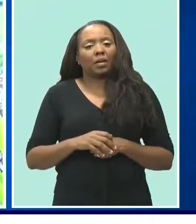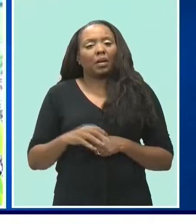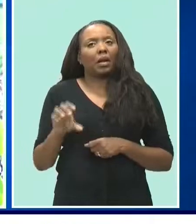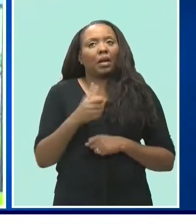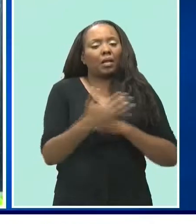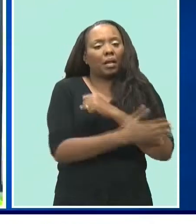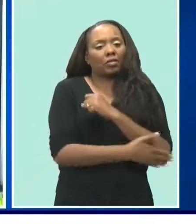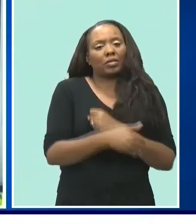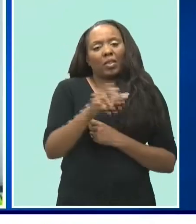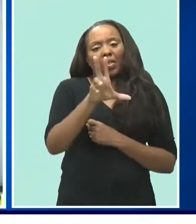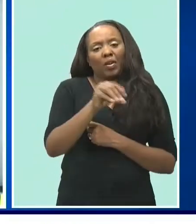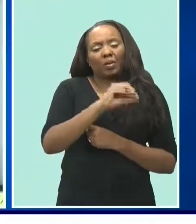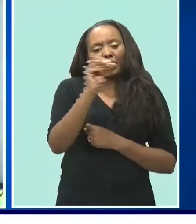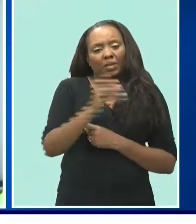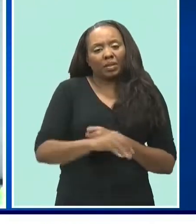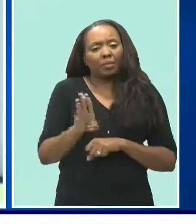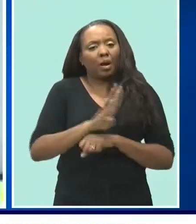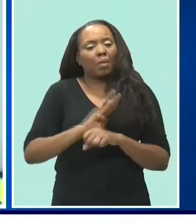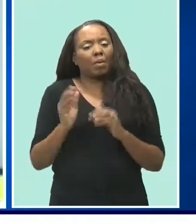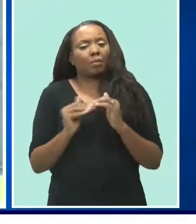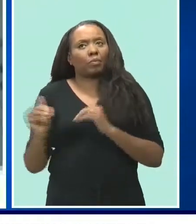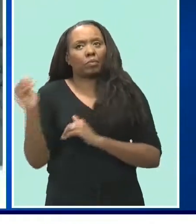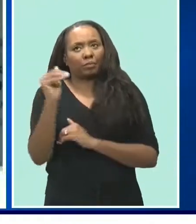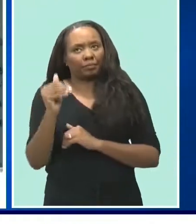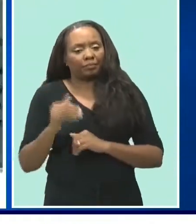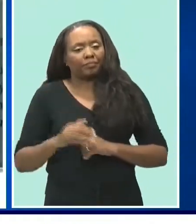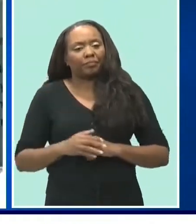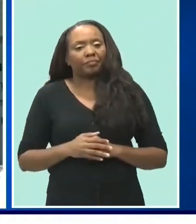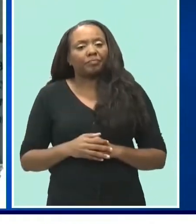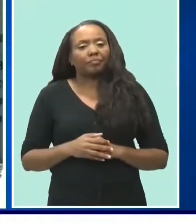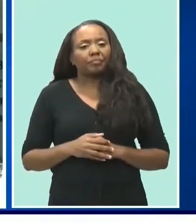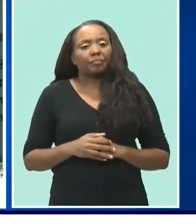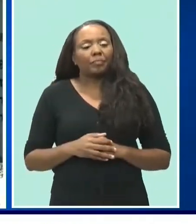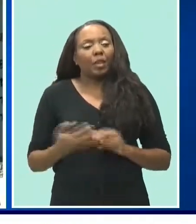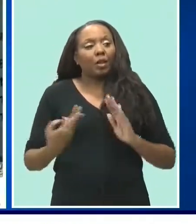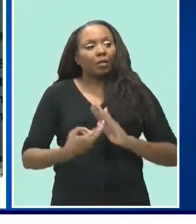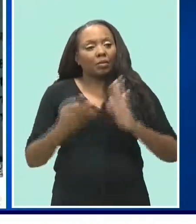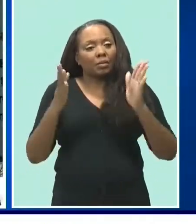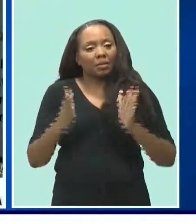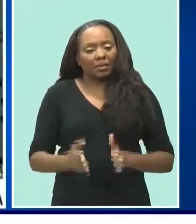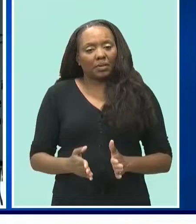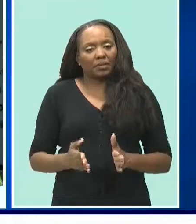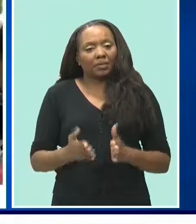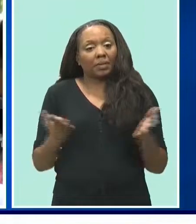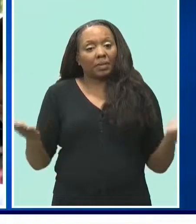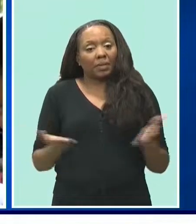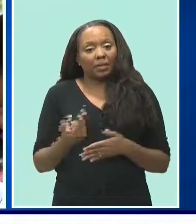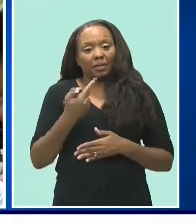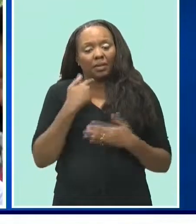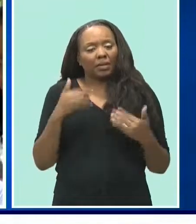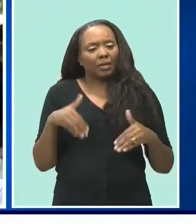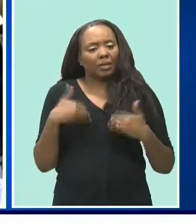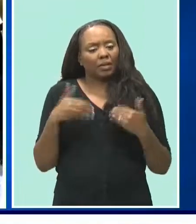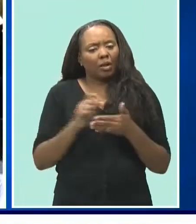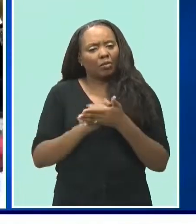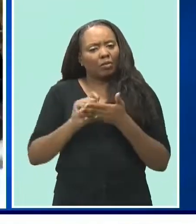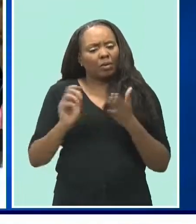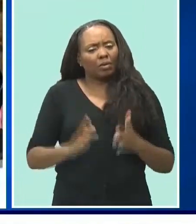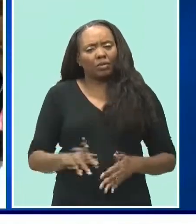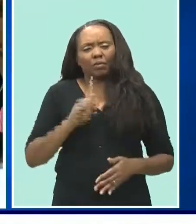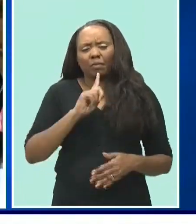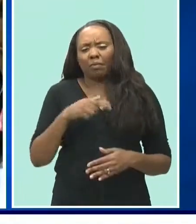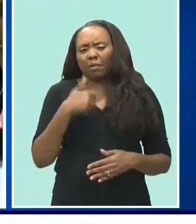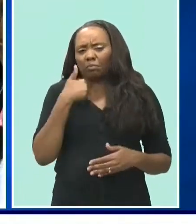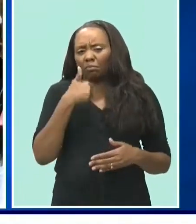countries. Education Subcommittee Chair for the Barbados branch of the Royal Commonwealth Society, Brenda Pope, says the young writers performed well.